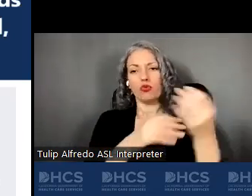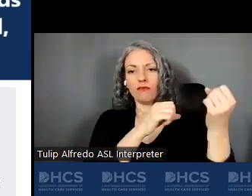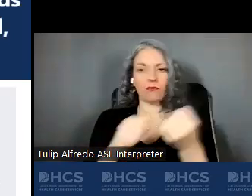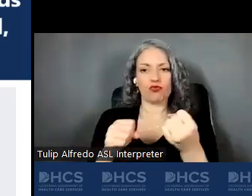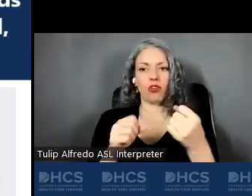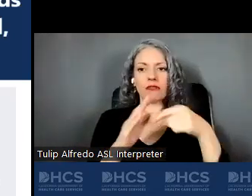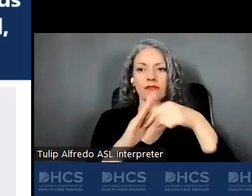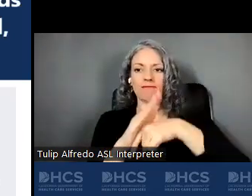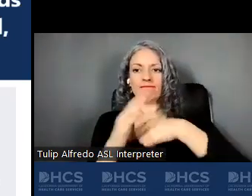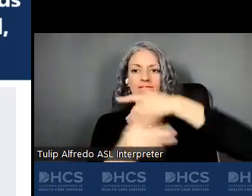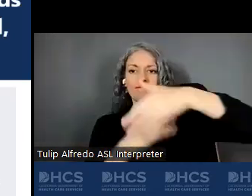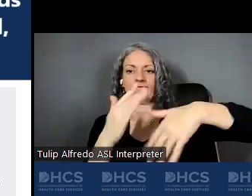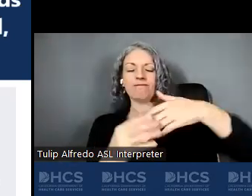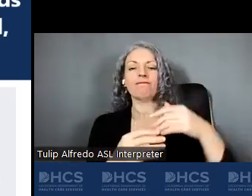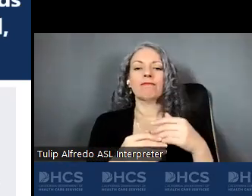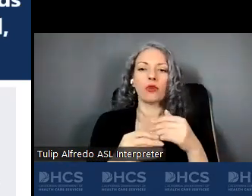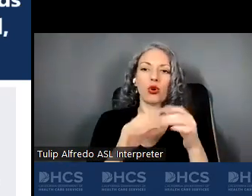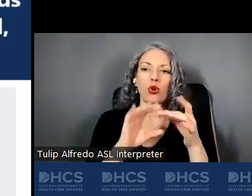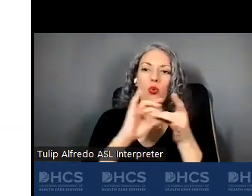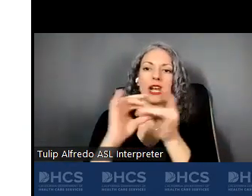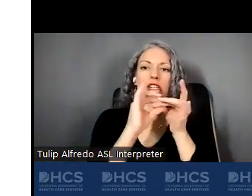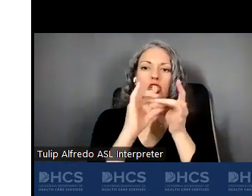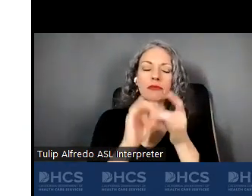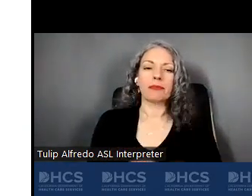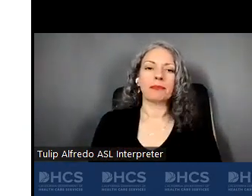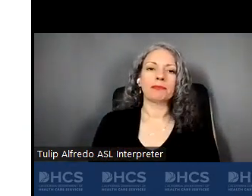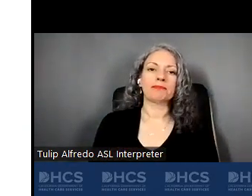coordination. Okay, we can go to the next slide.